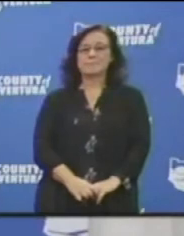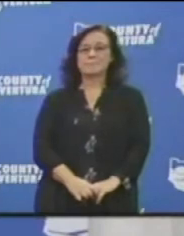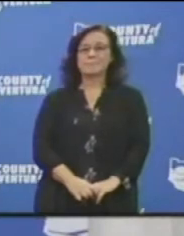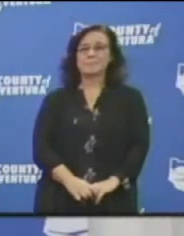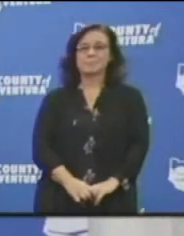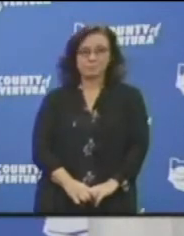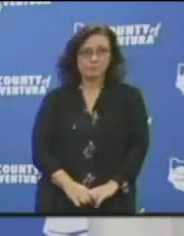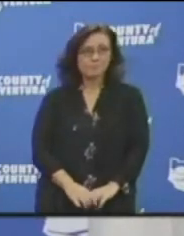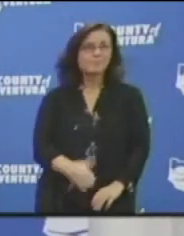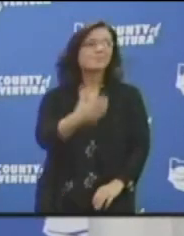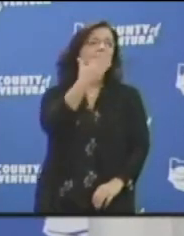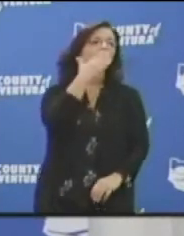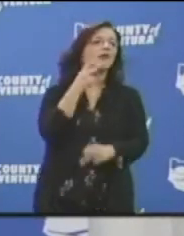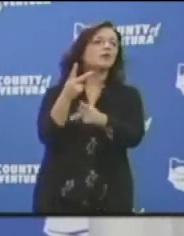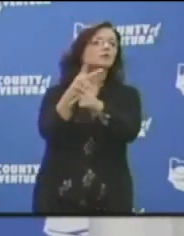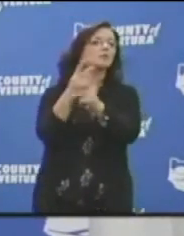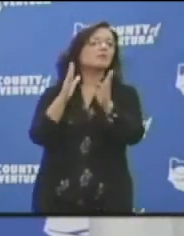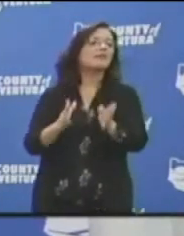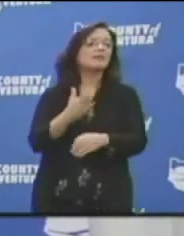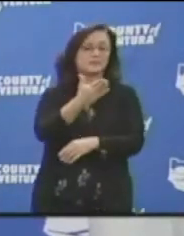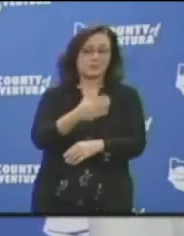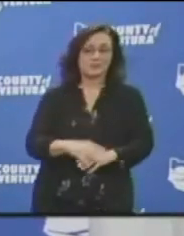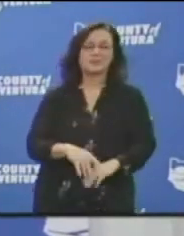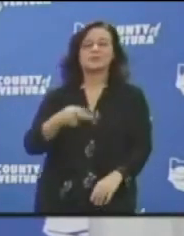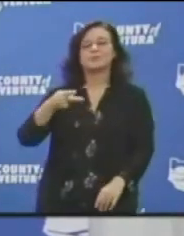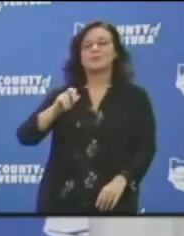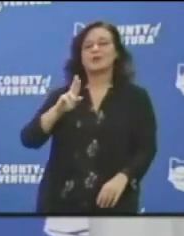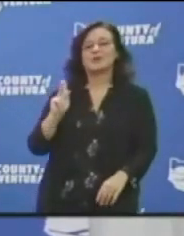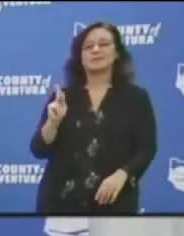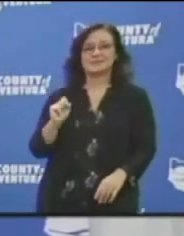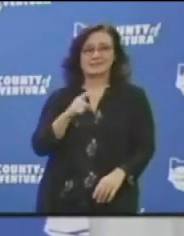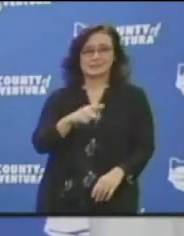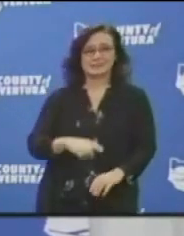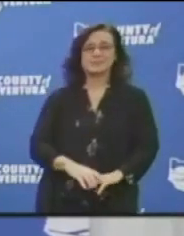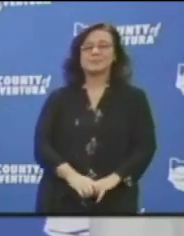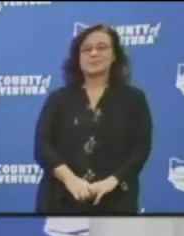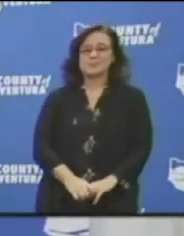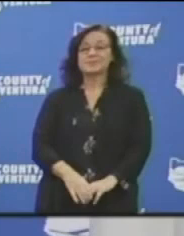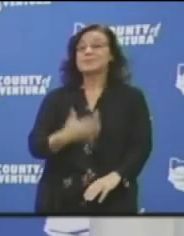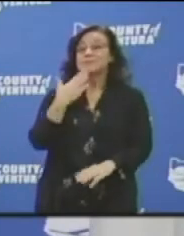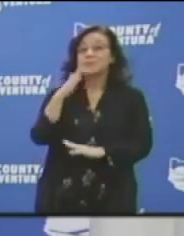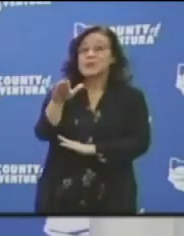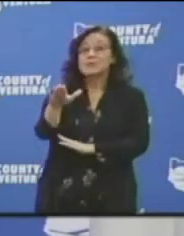Thank you, Supervisor Parks. Good afternoon, everyone.